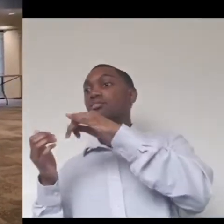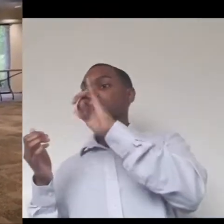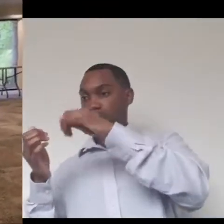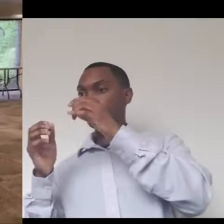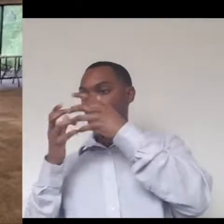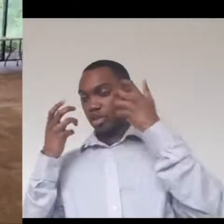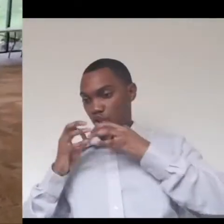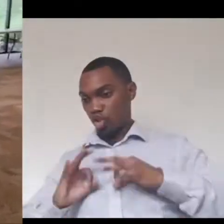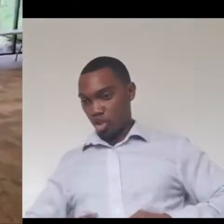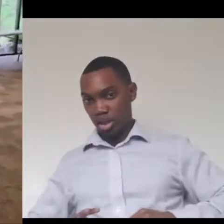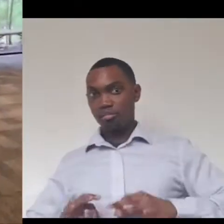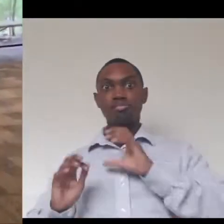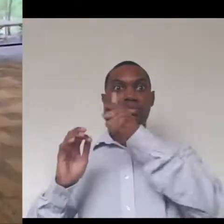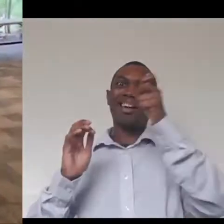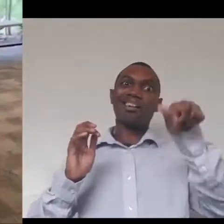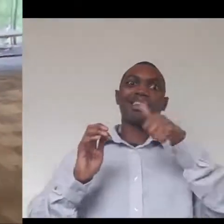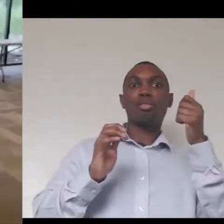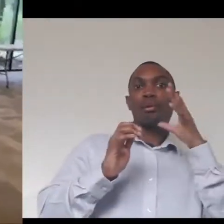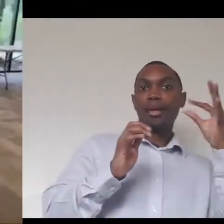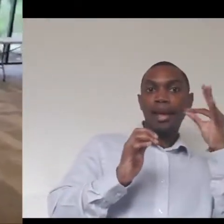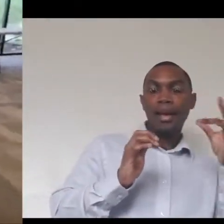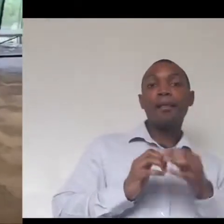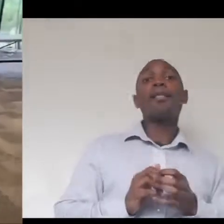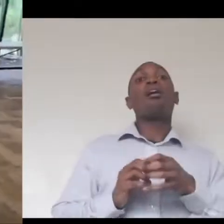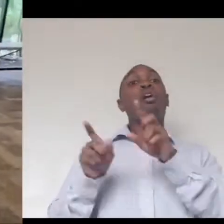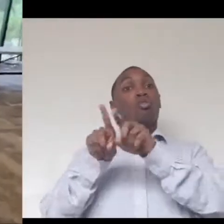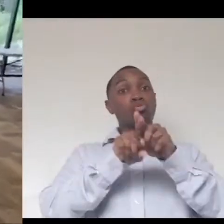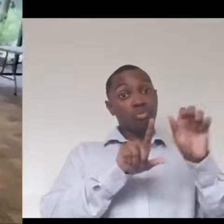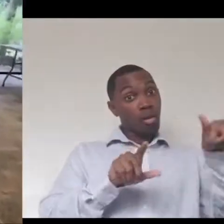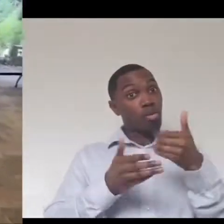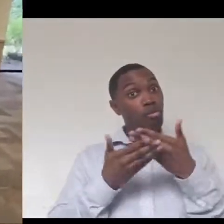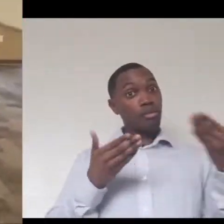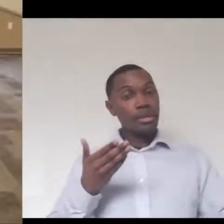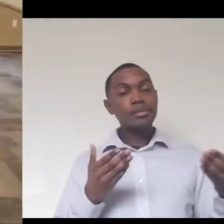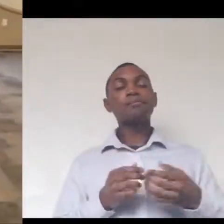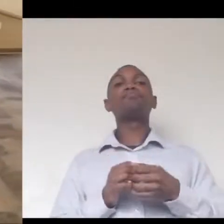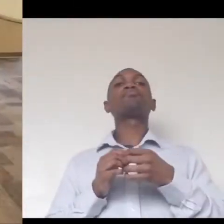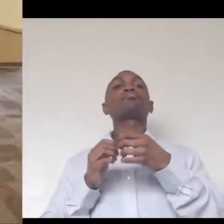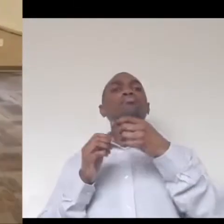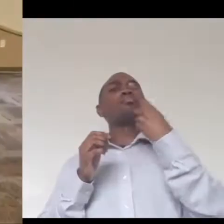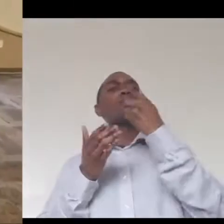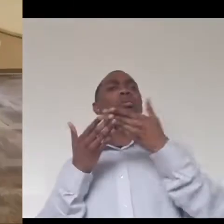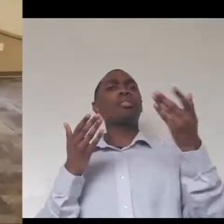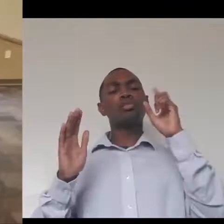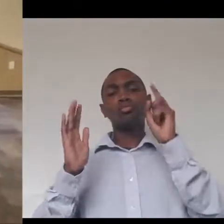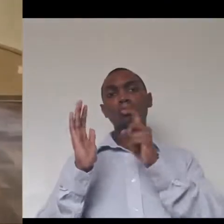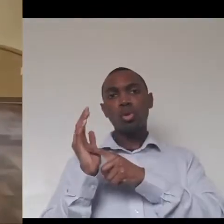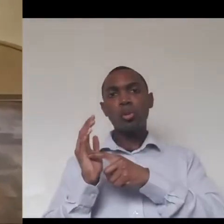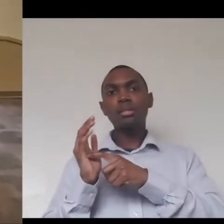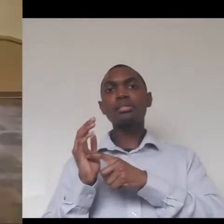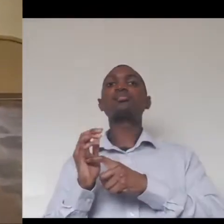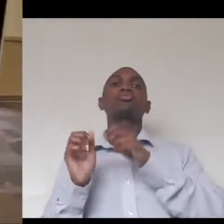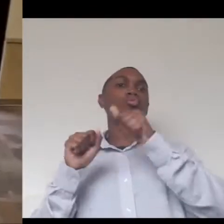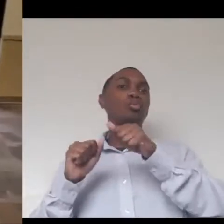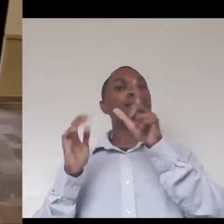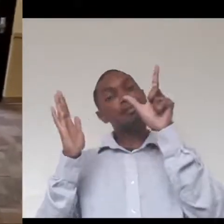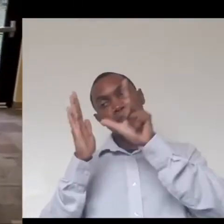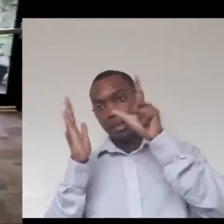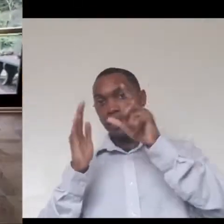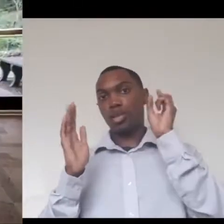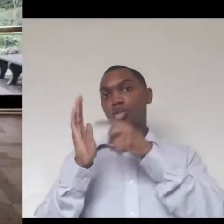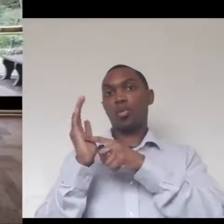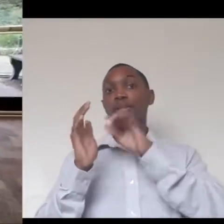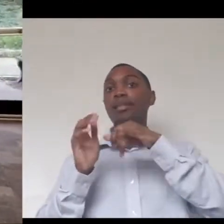make cheetahs unique as well, aside from their spot patterns. One thing that you will notice, and it's a way you can tell all cheetahs apart from other